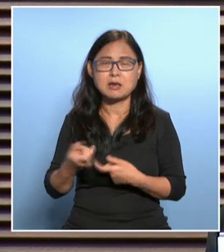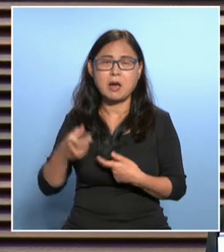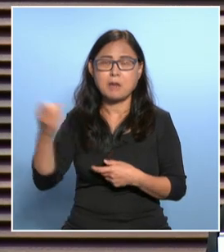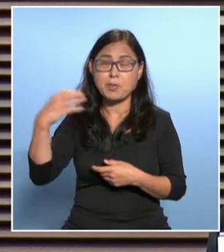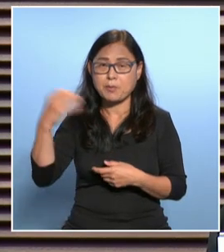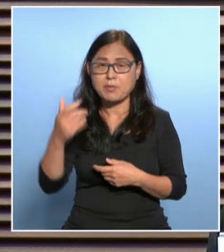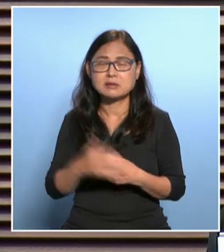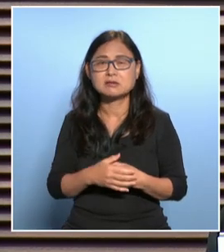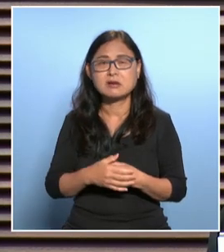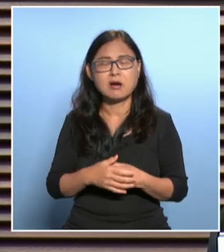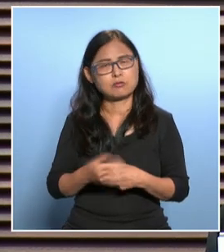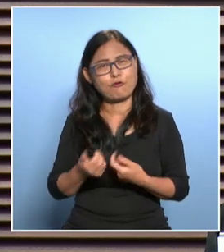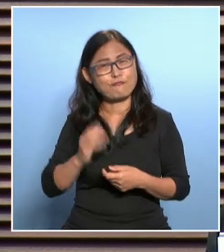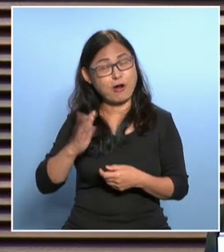time.